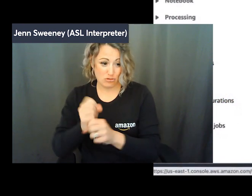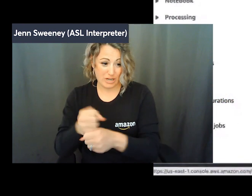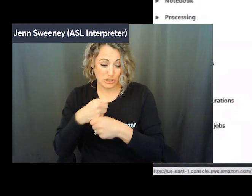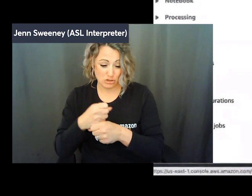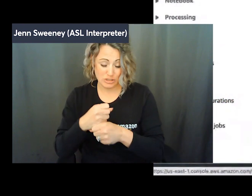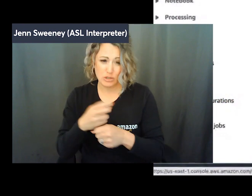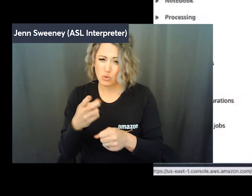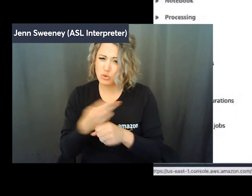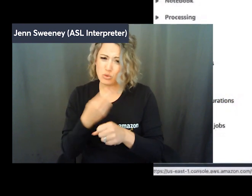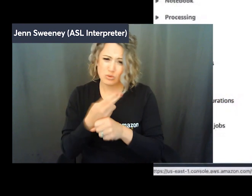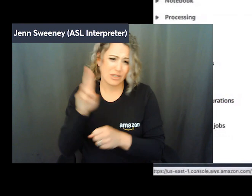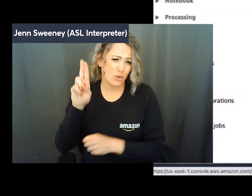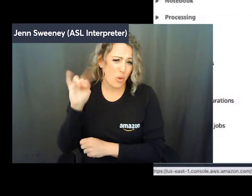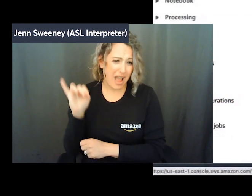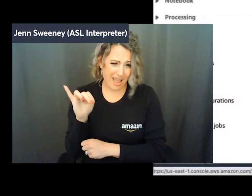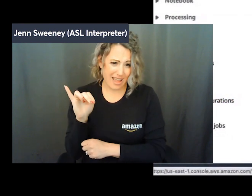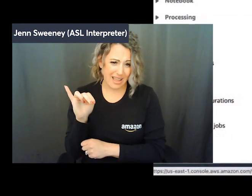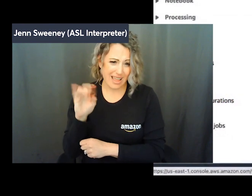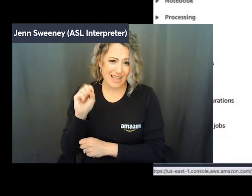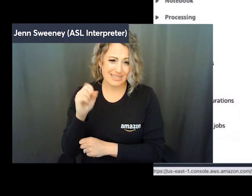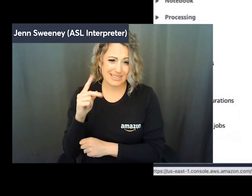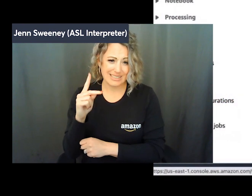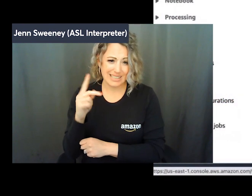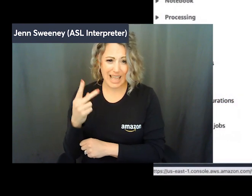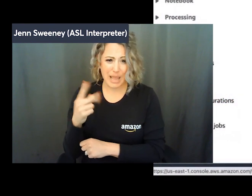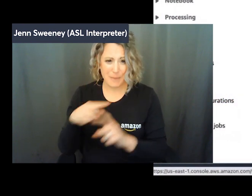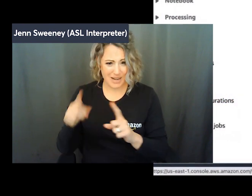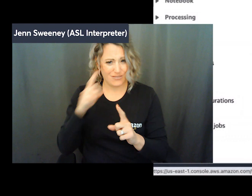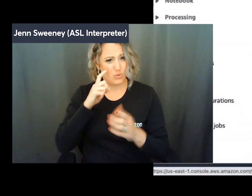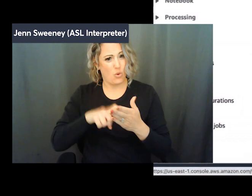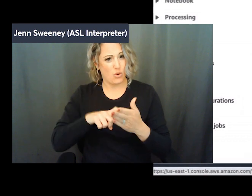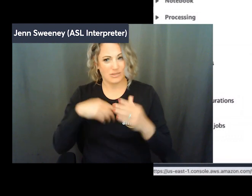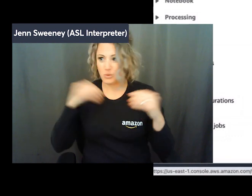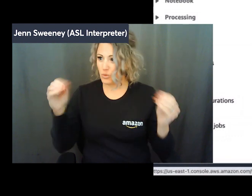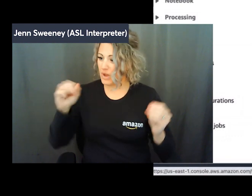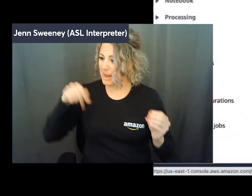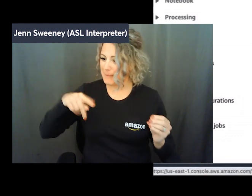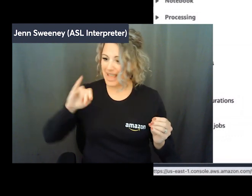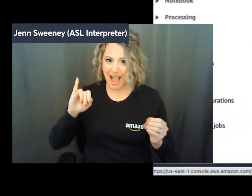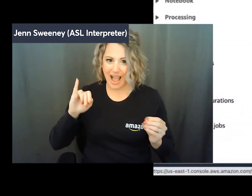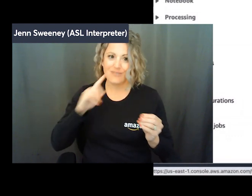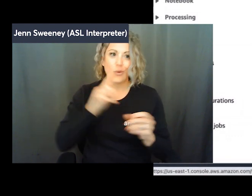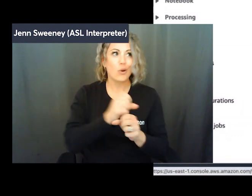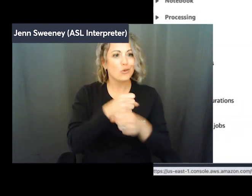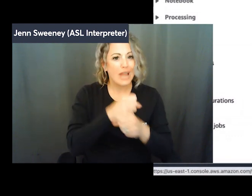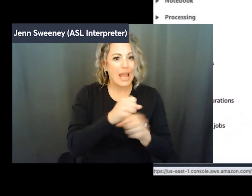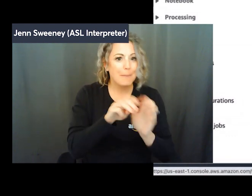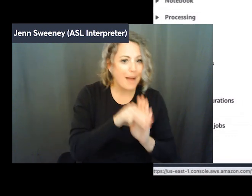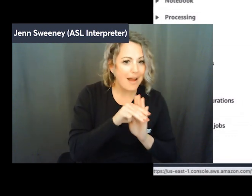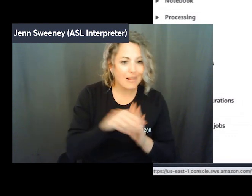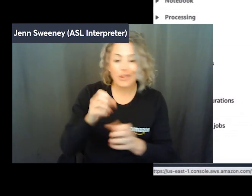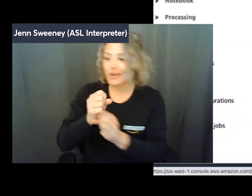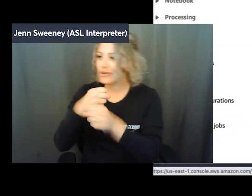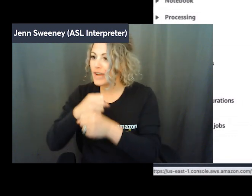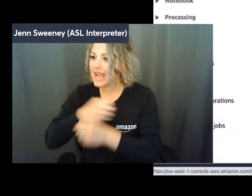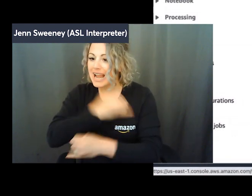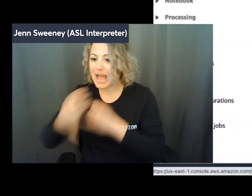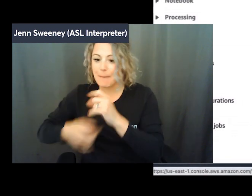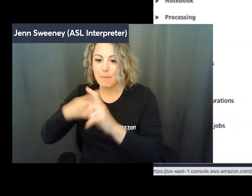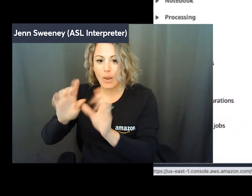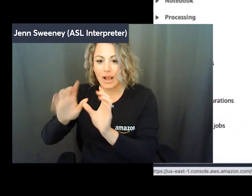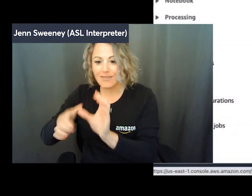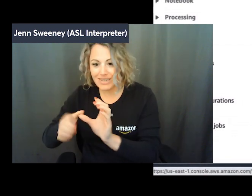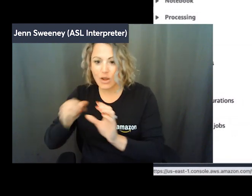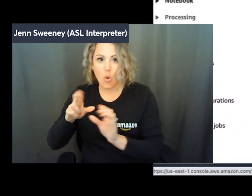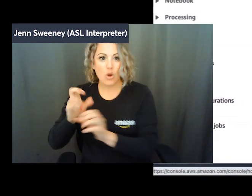do it through the Boto 3 SDK. But if you notice, I didn't have to deal with any API calls that were like create model, create endpoint config, or create